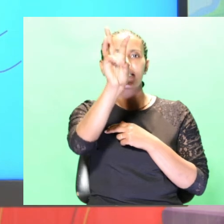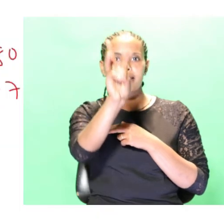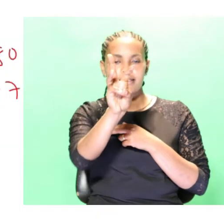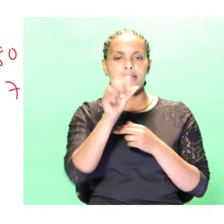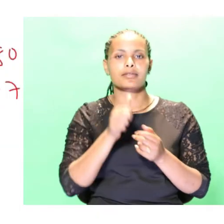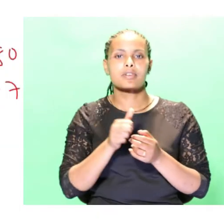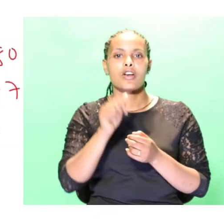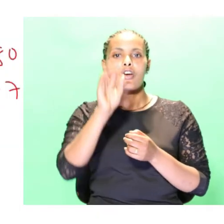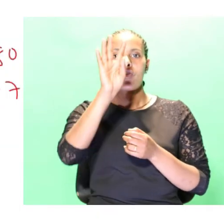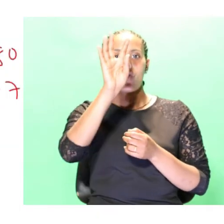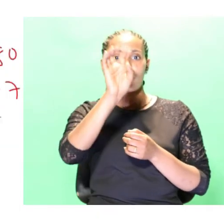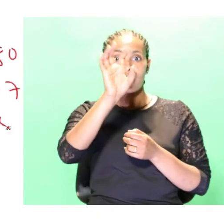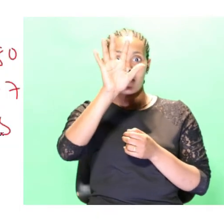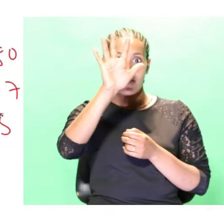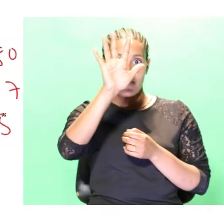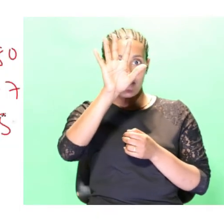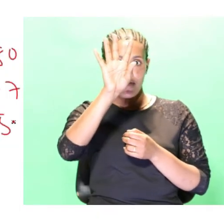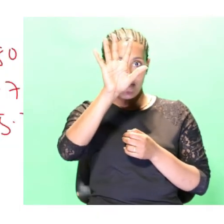45.76.